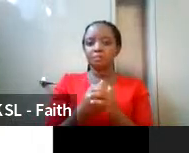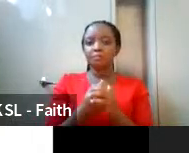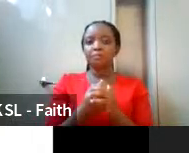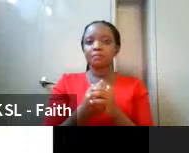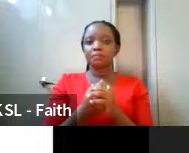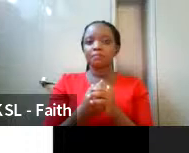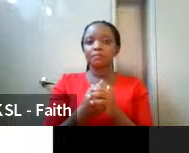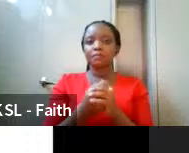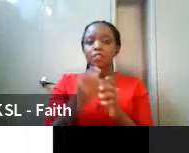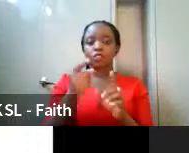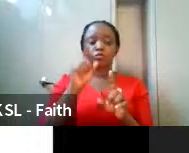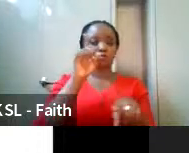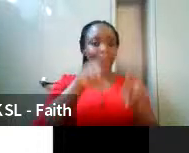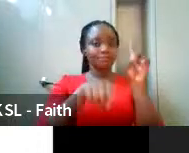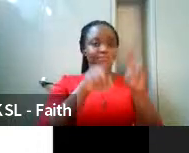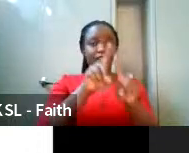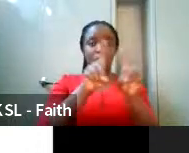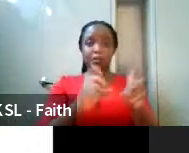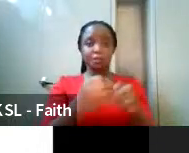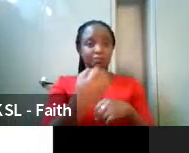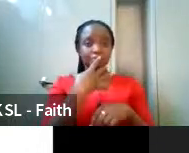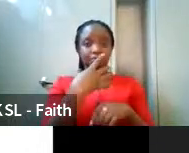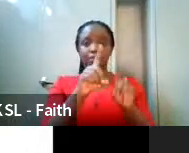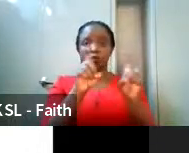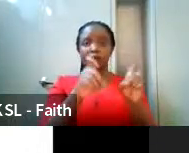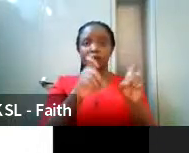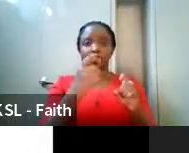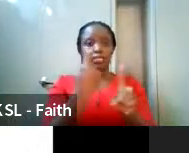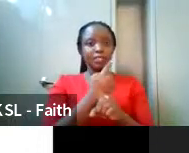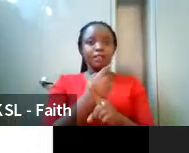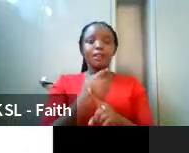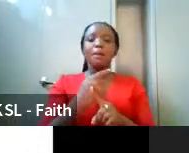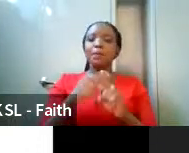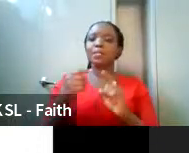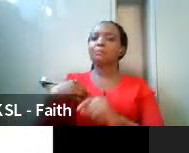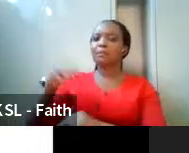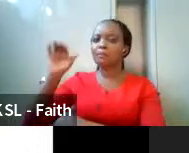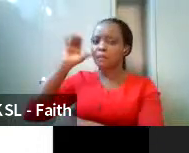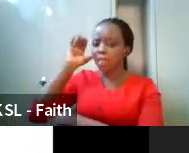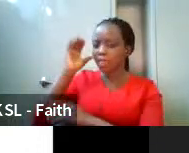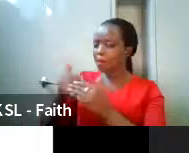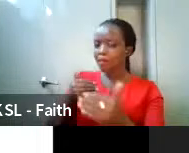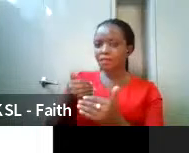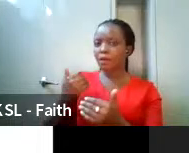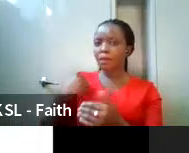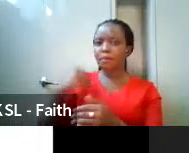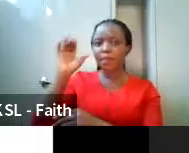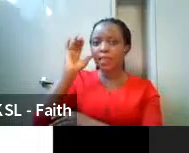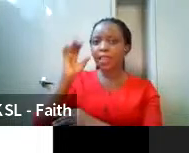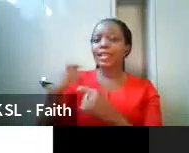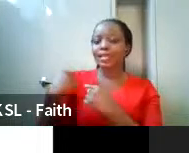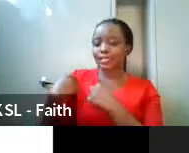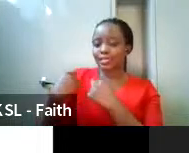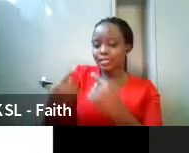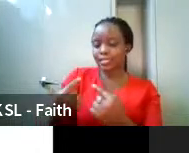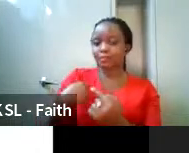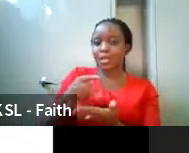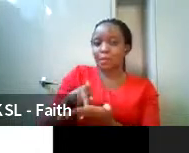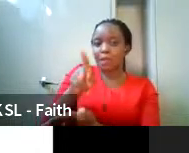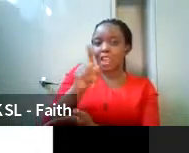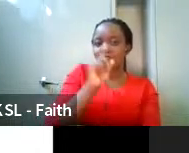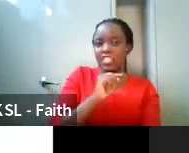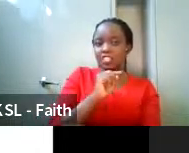your question. YouTube. I was told that since I'd purchased